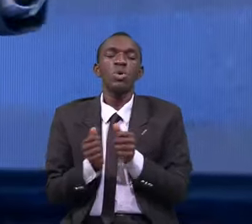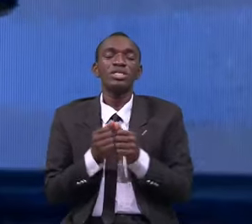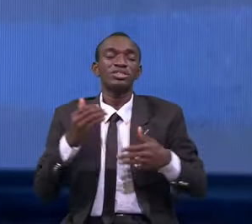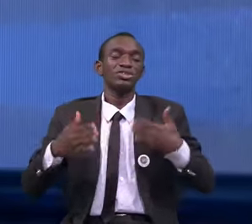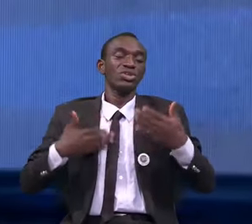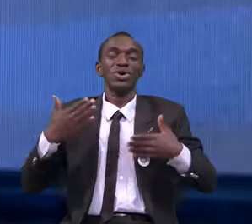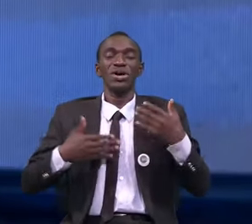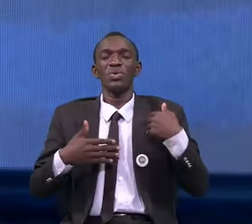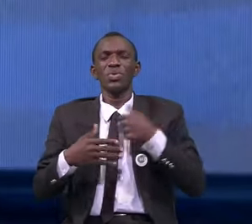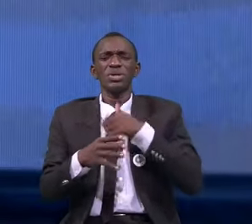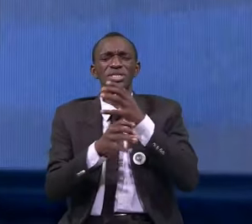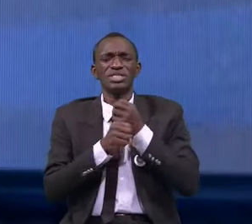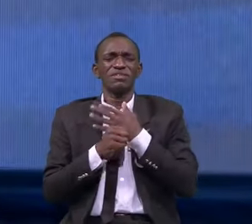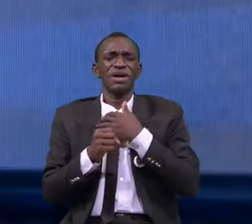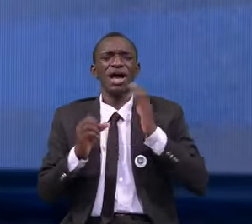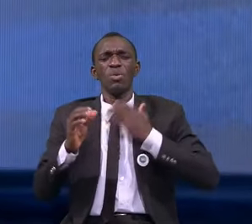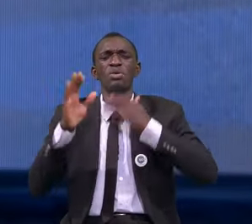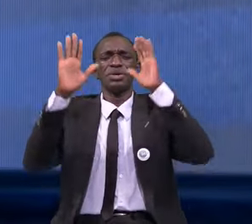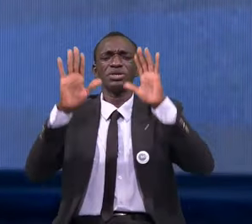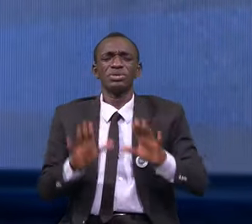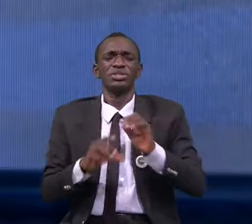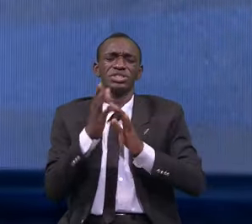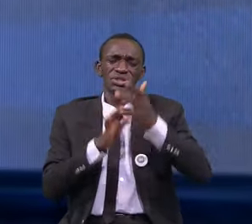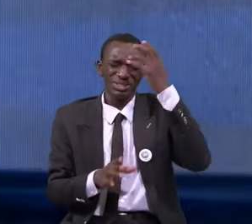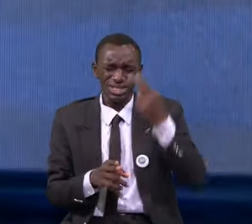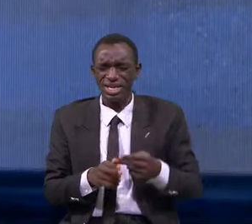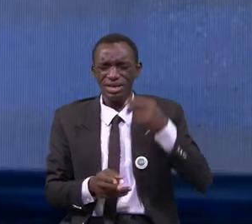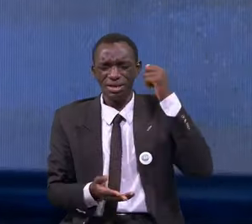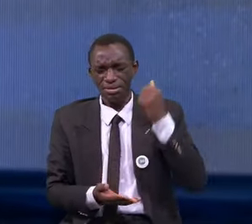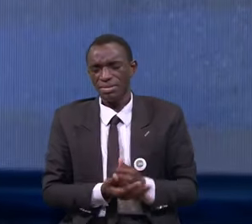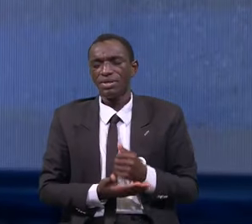we receive our miracles.